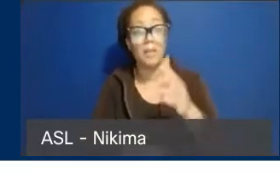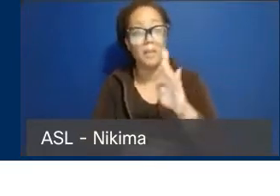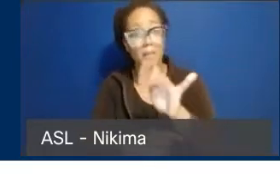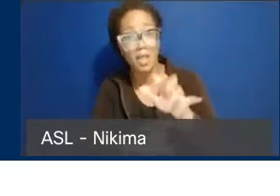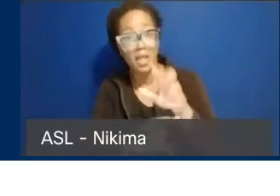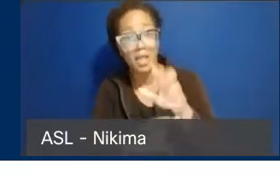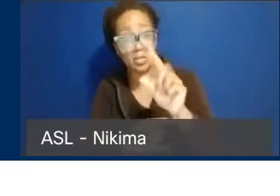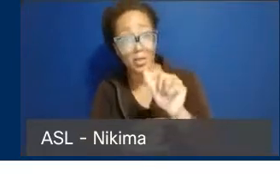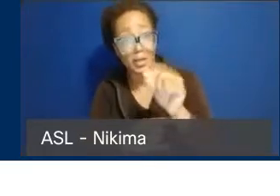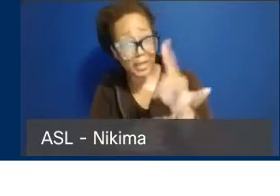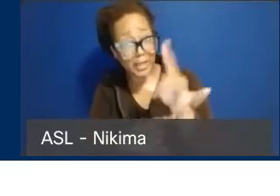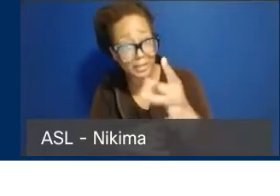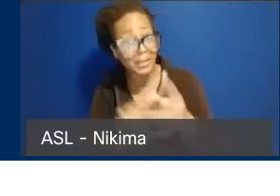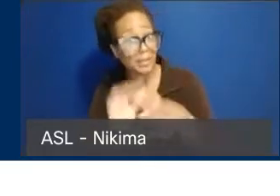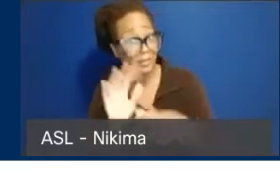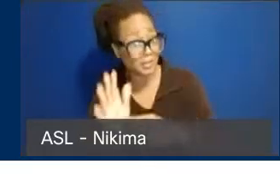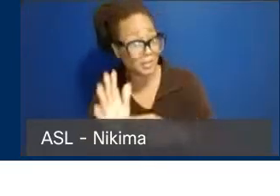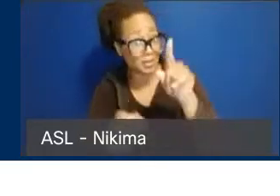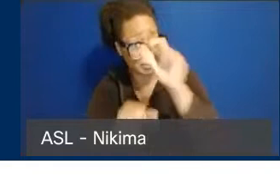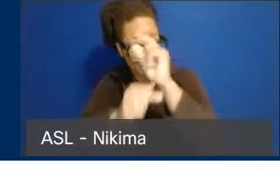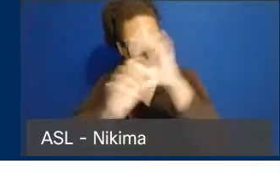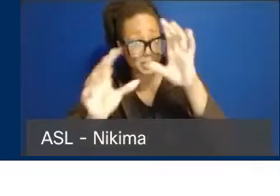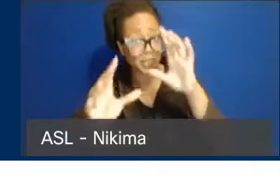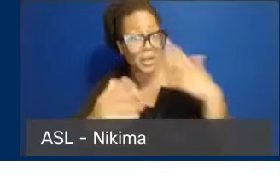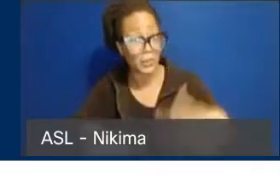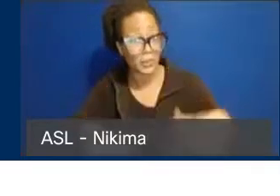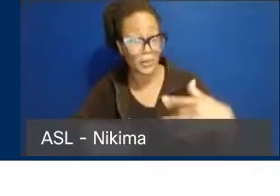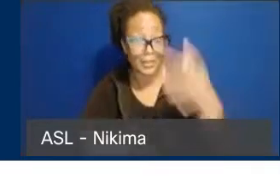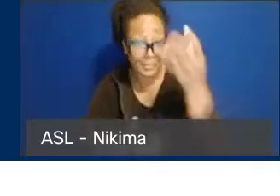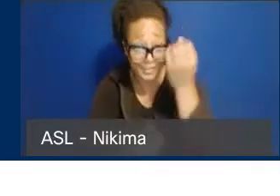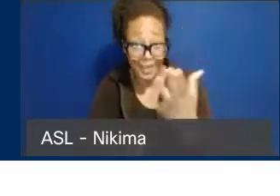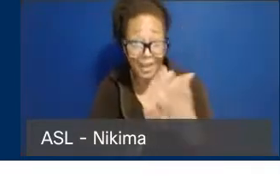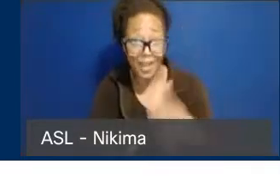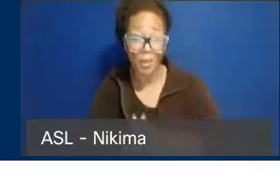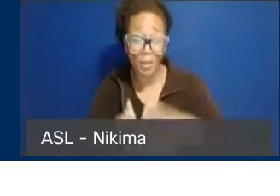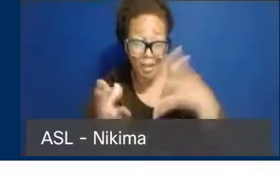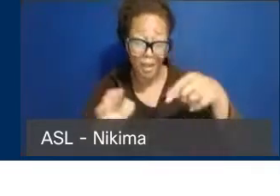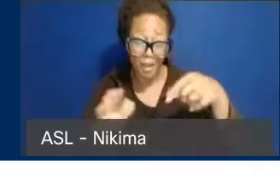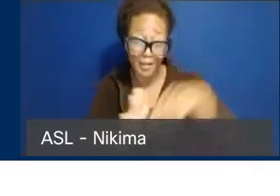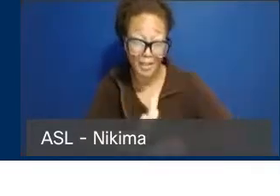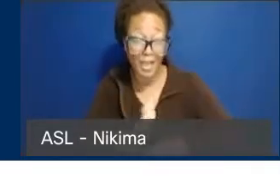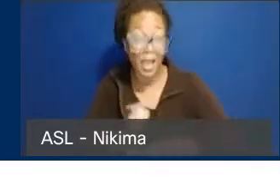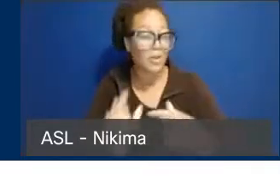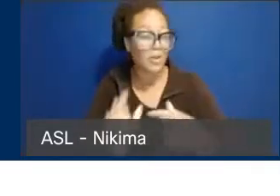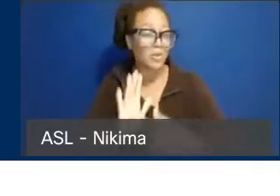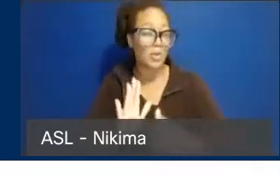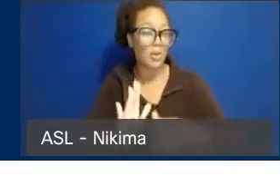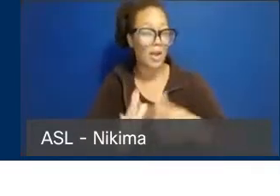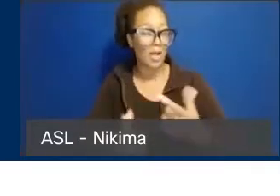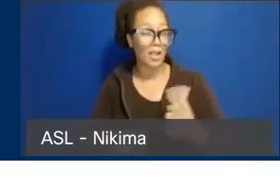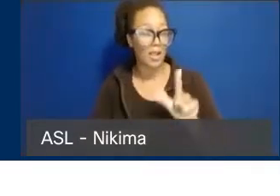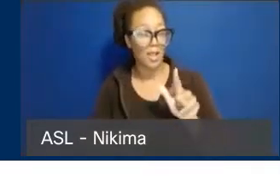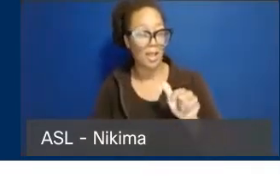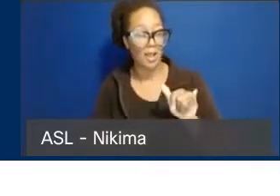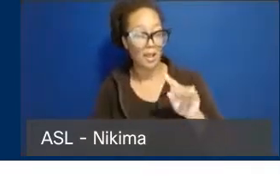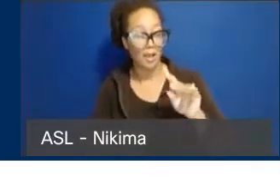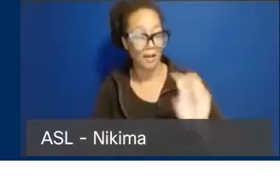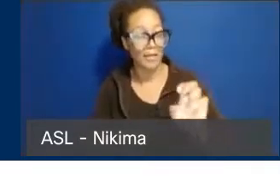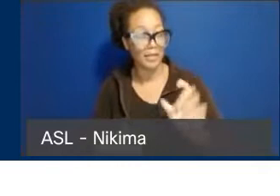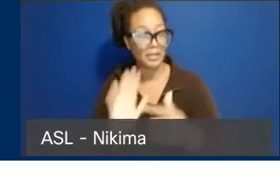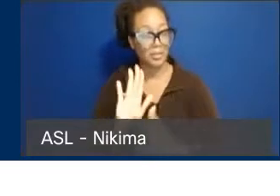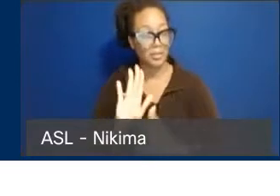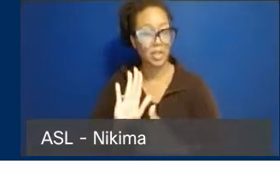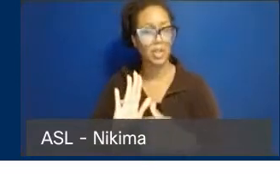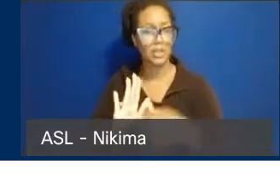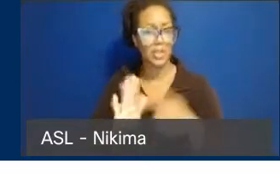bit of data. So that's why I wanted to give you a live demonstration so you can see how to navigate